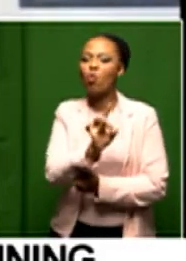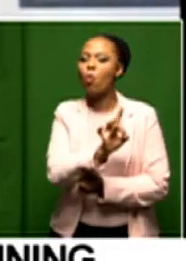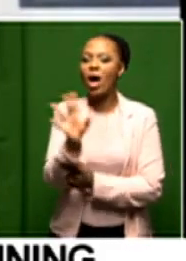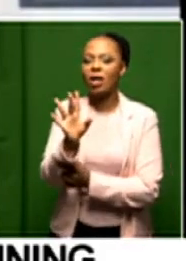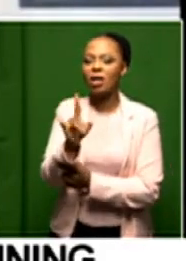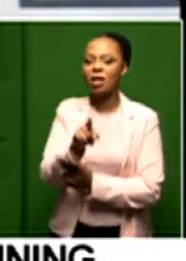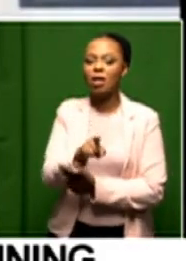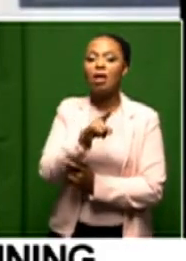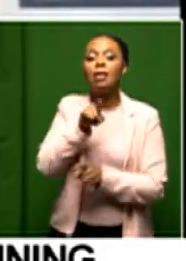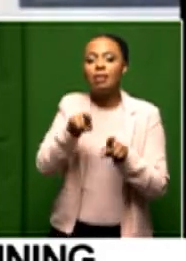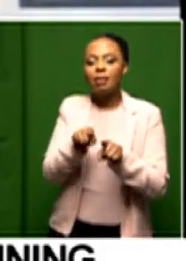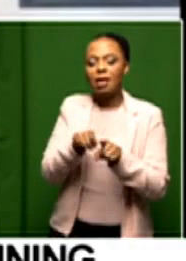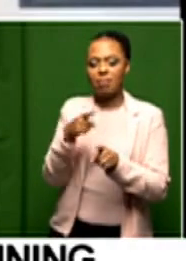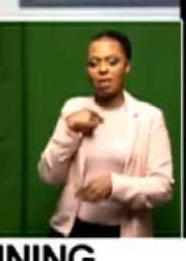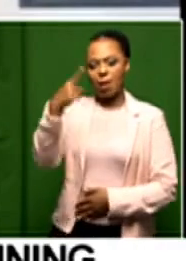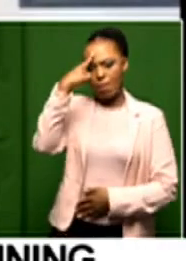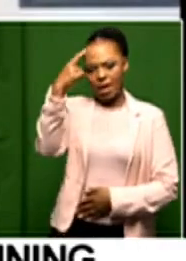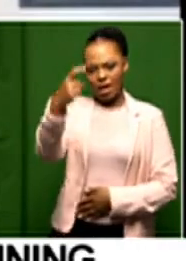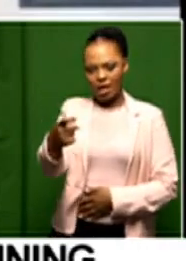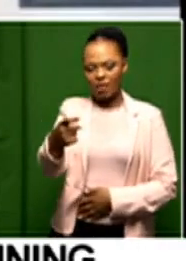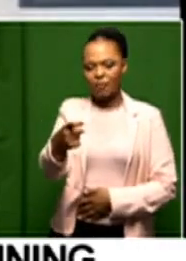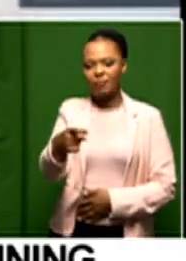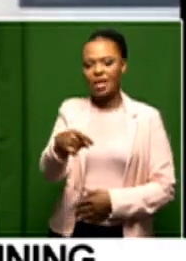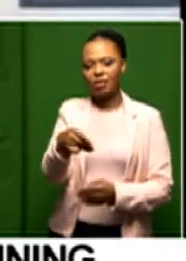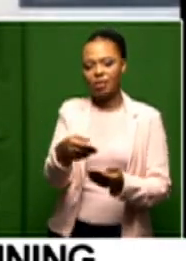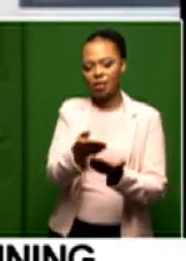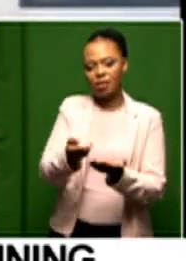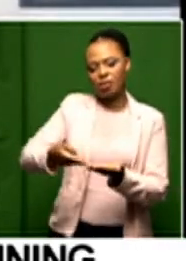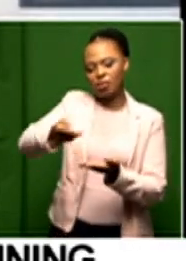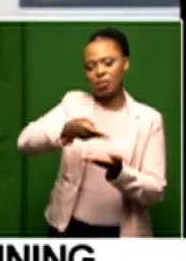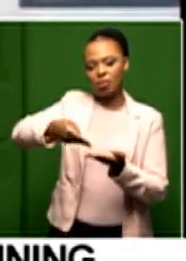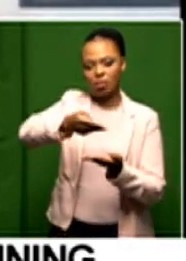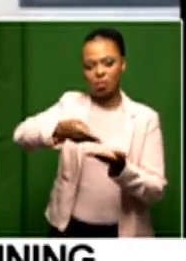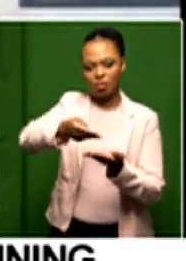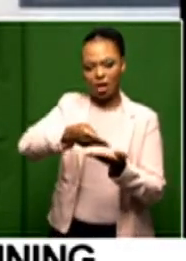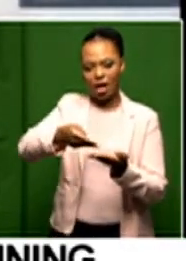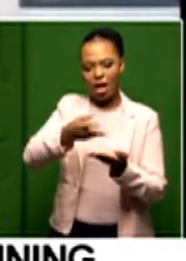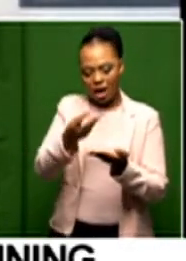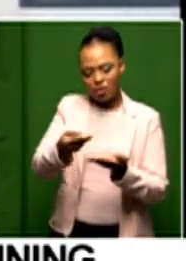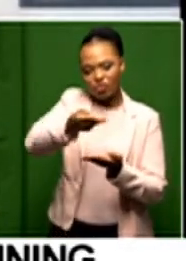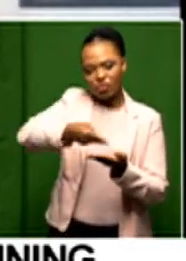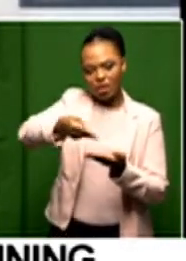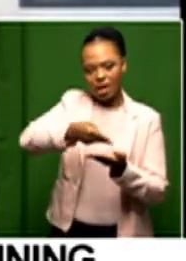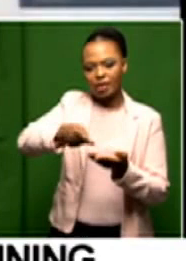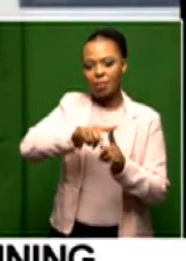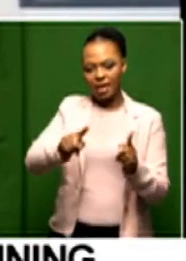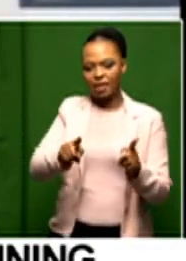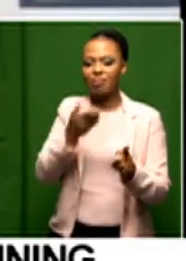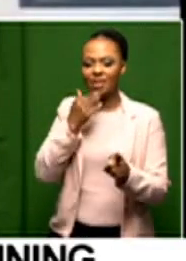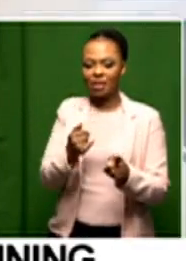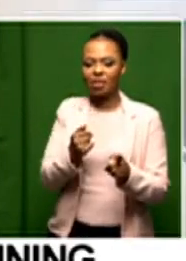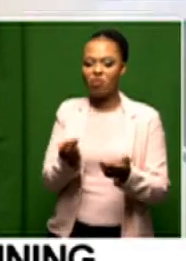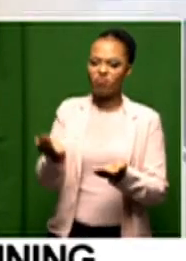I also believe in having like dessert. So don't punish yourself at the same time. So do have dessert, but just keep it under